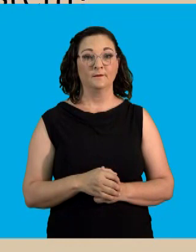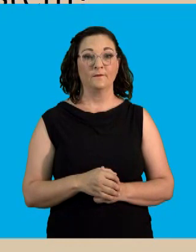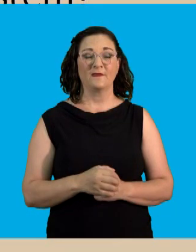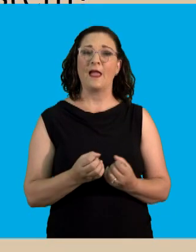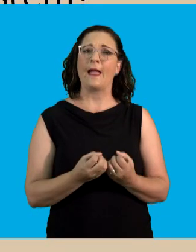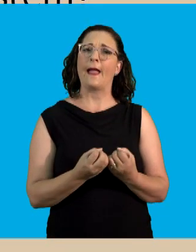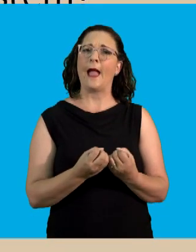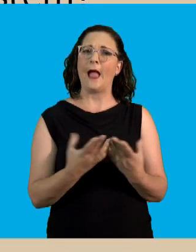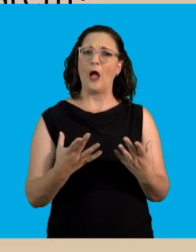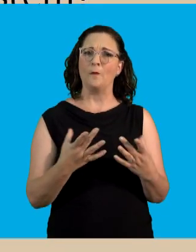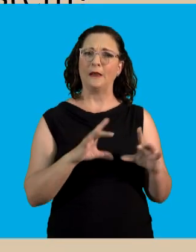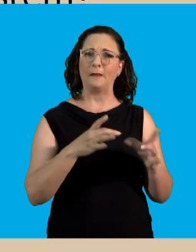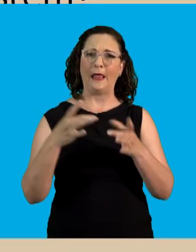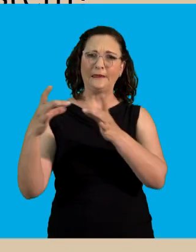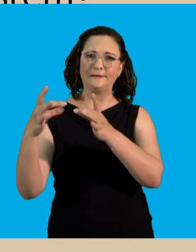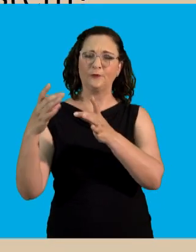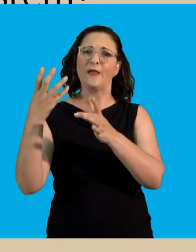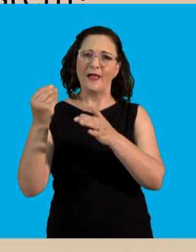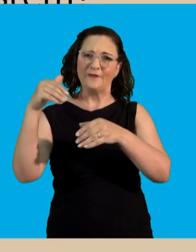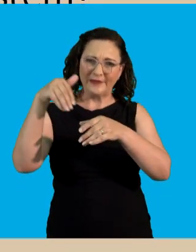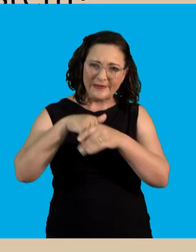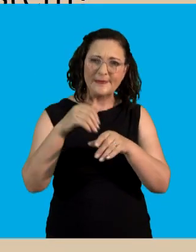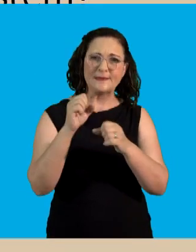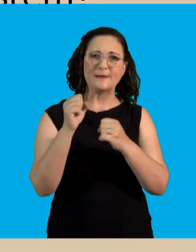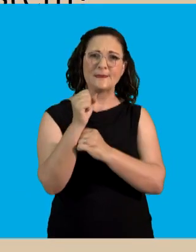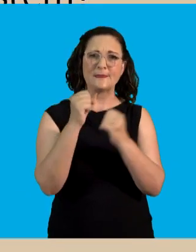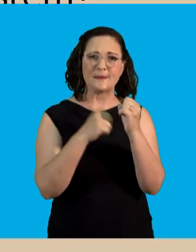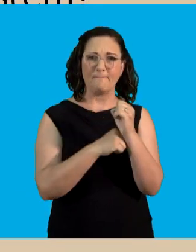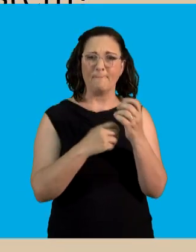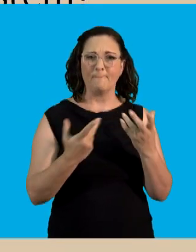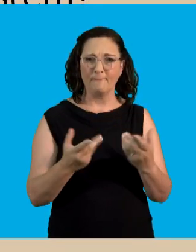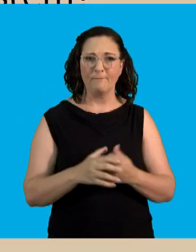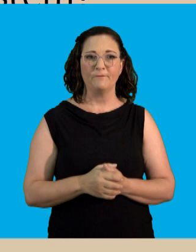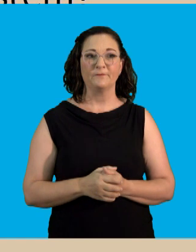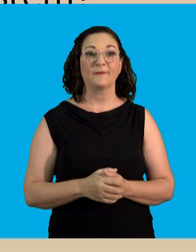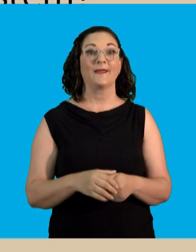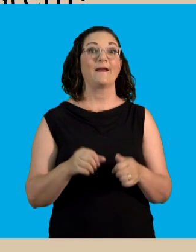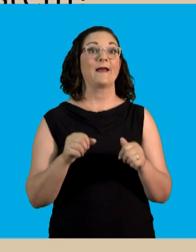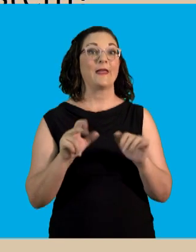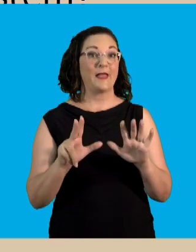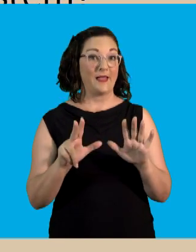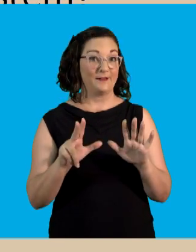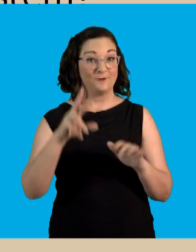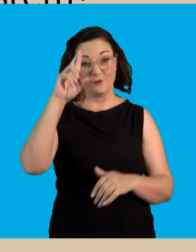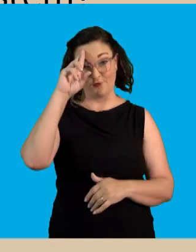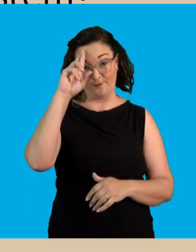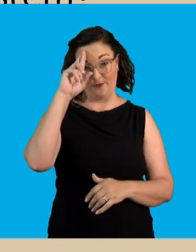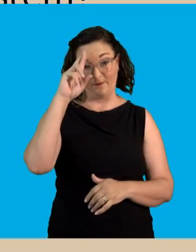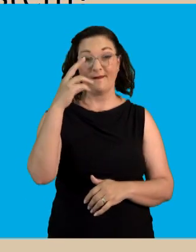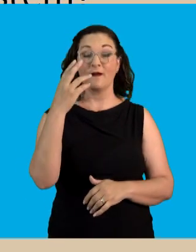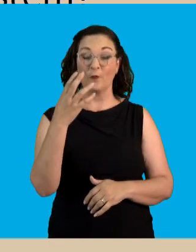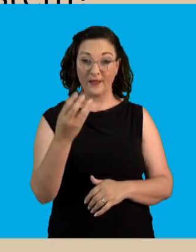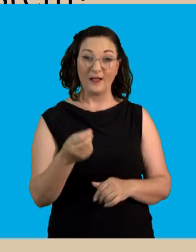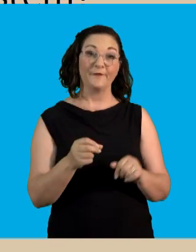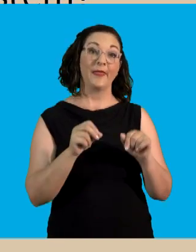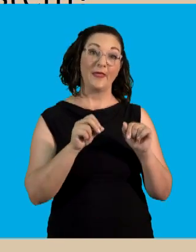many planets do we have in our solar system? Remember, we have 8 planets, okay?